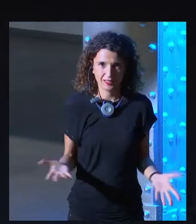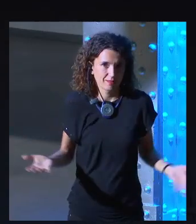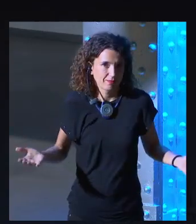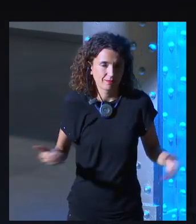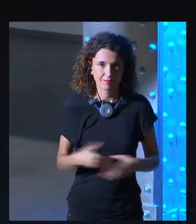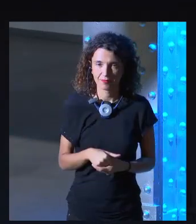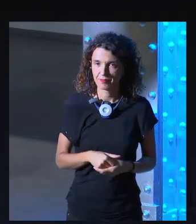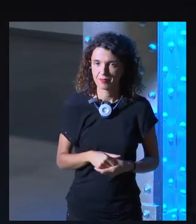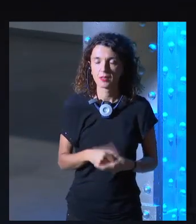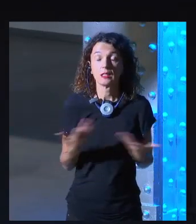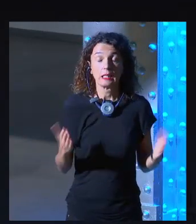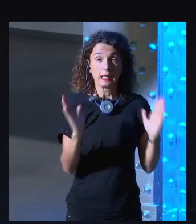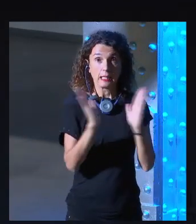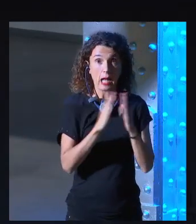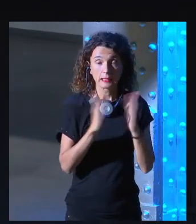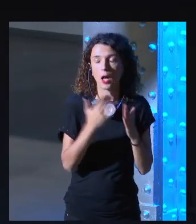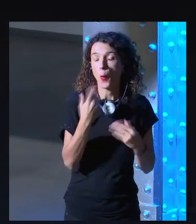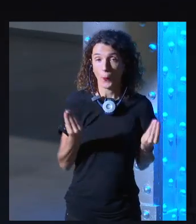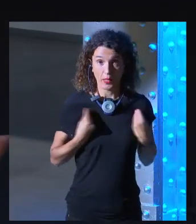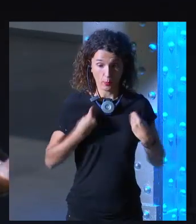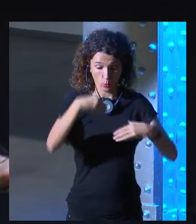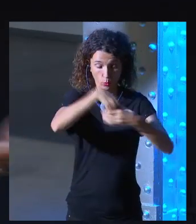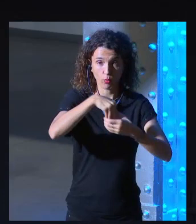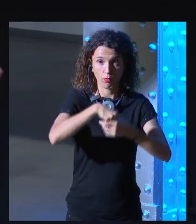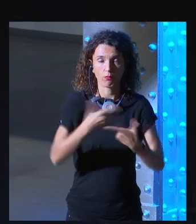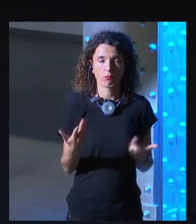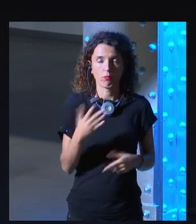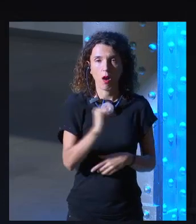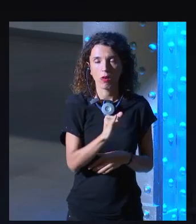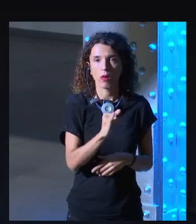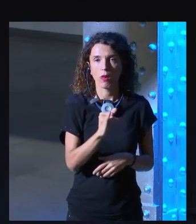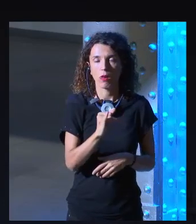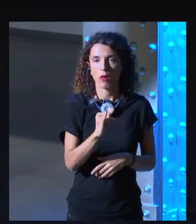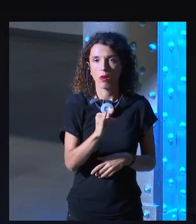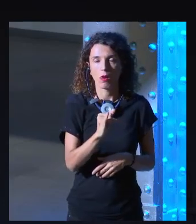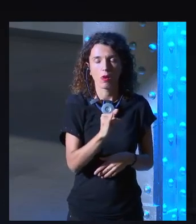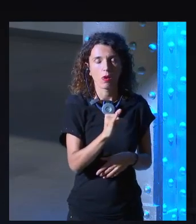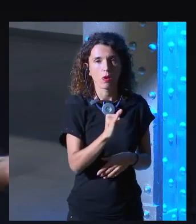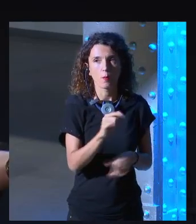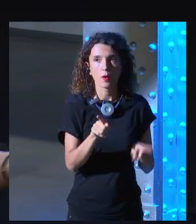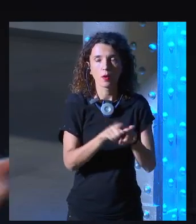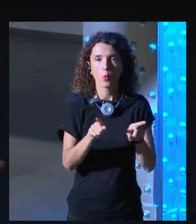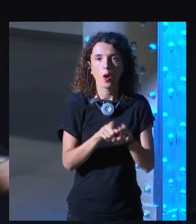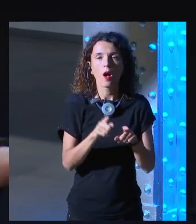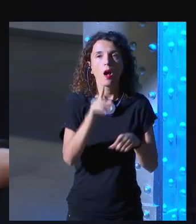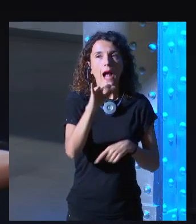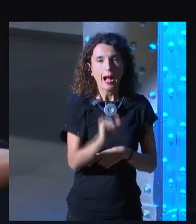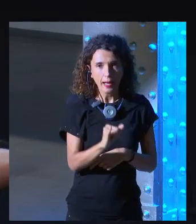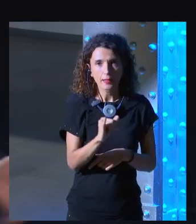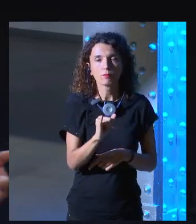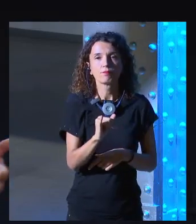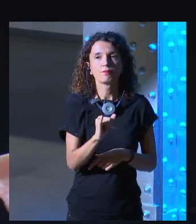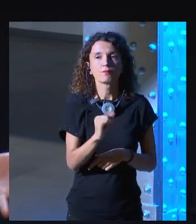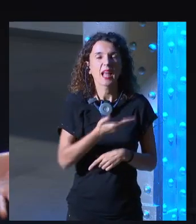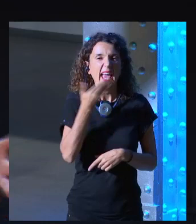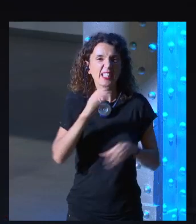at home, where I live, I have a wood-burning stove, and my studio is very bare. It has a big table.